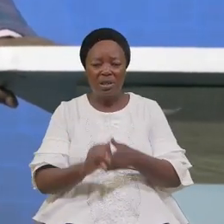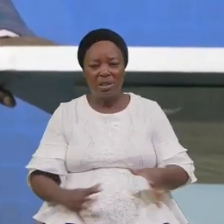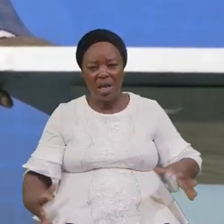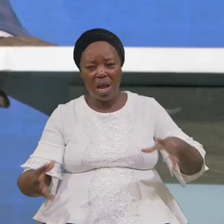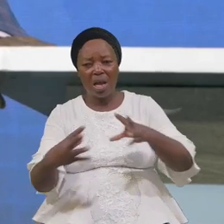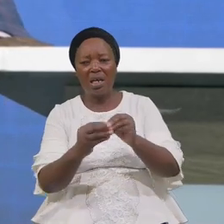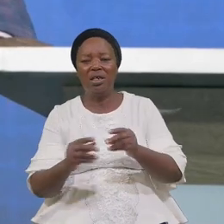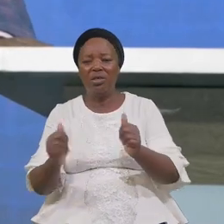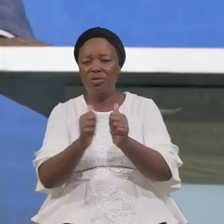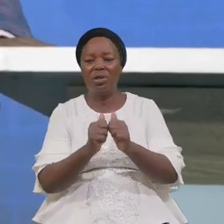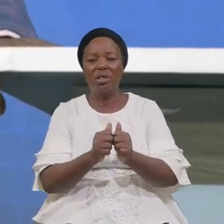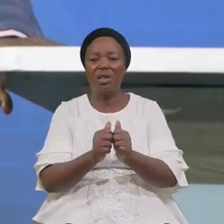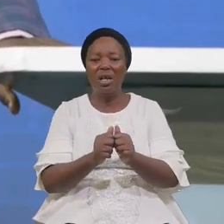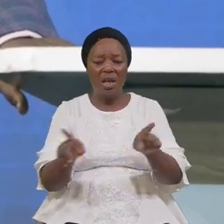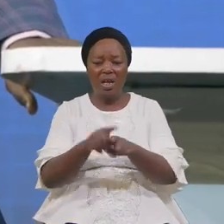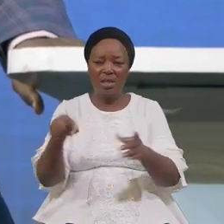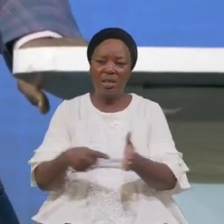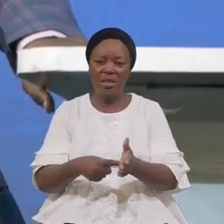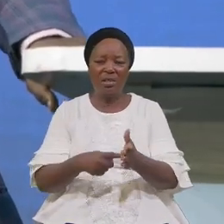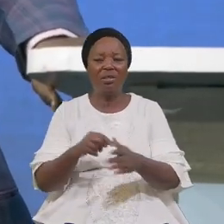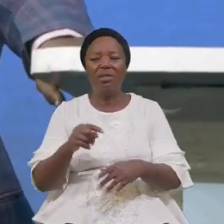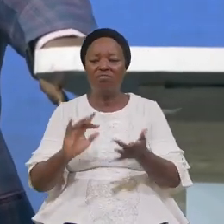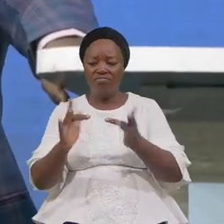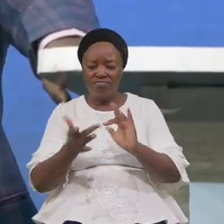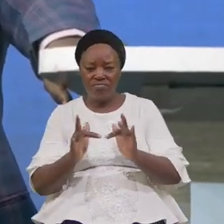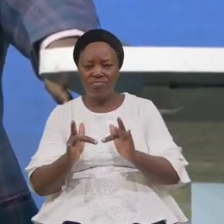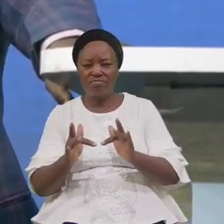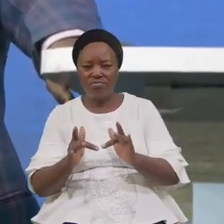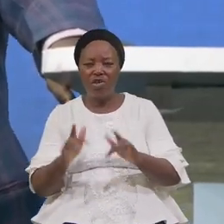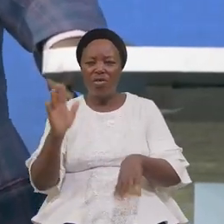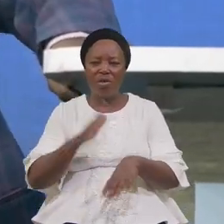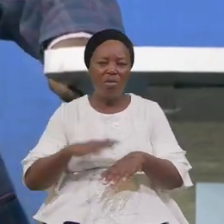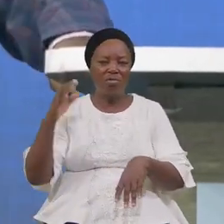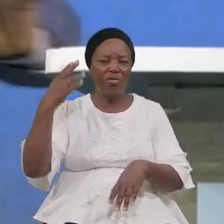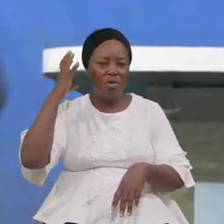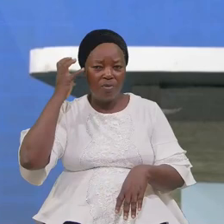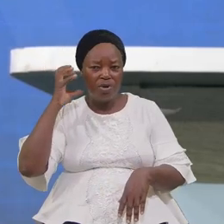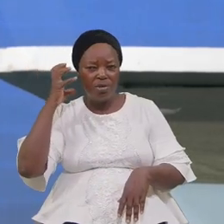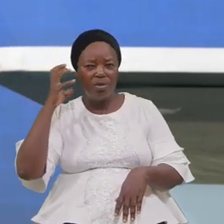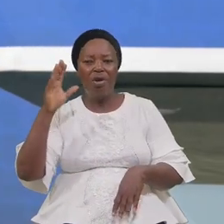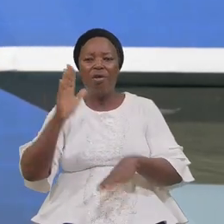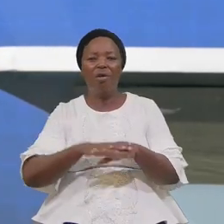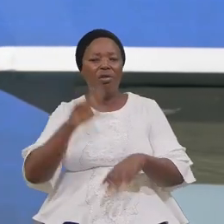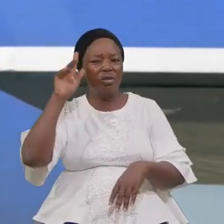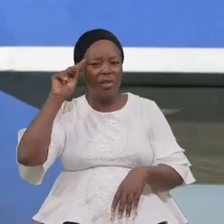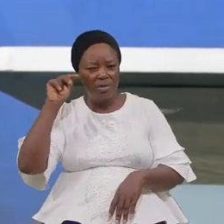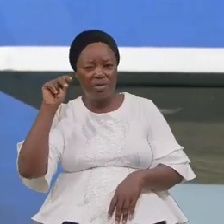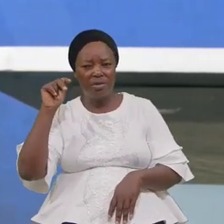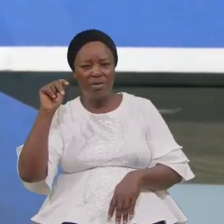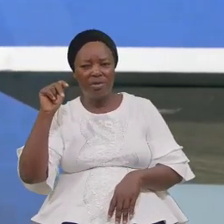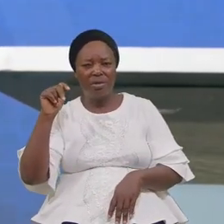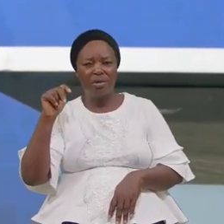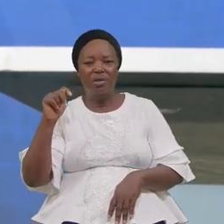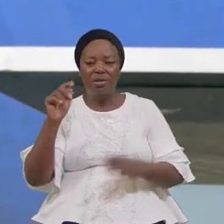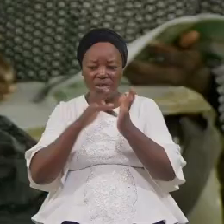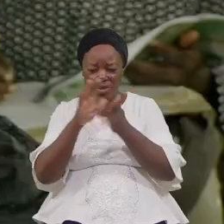crusade field, online, over the radio, over the television, he has seen you